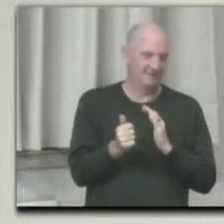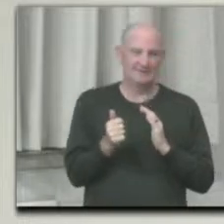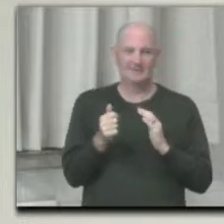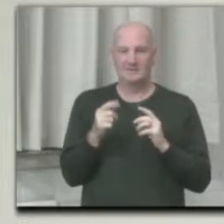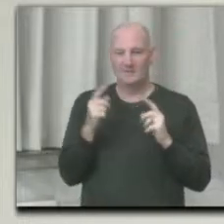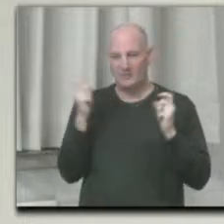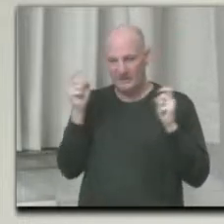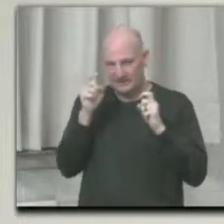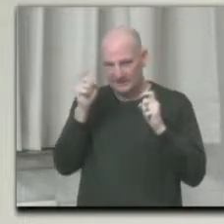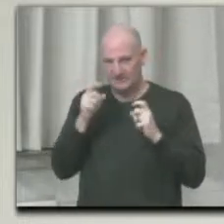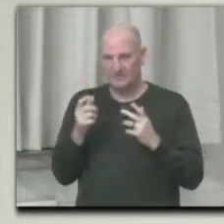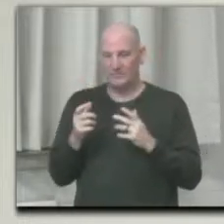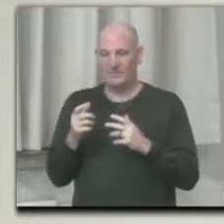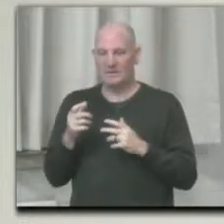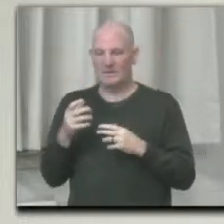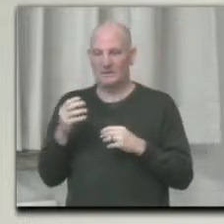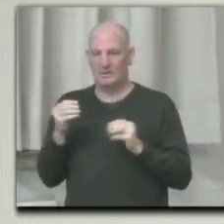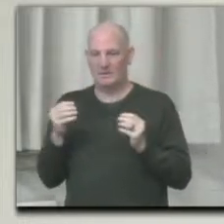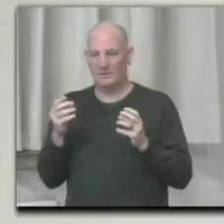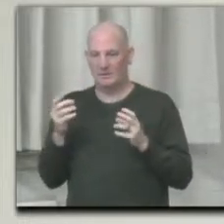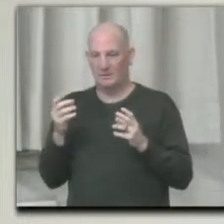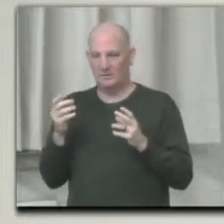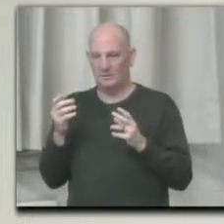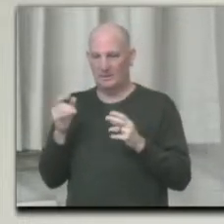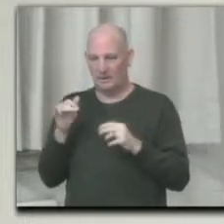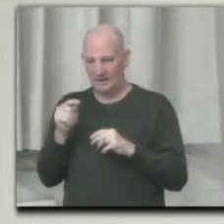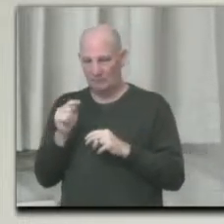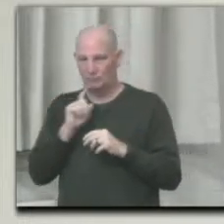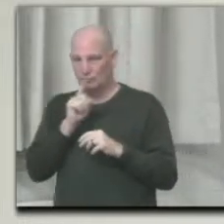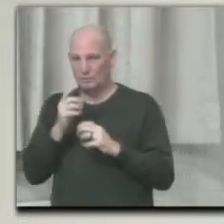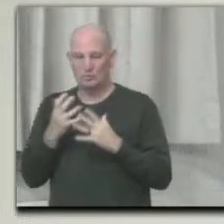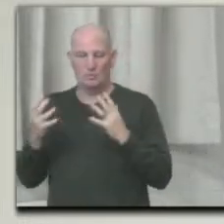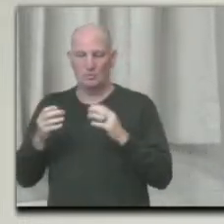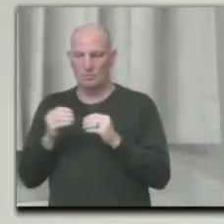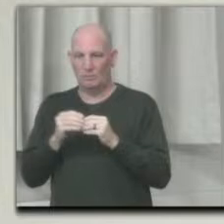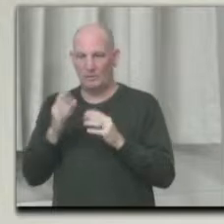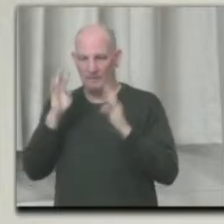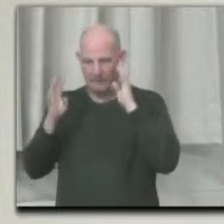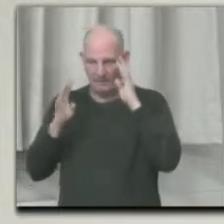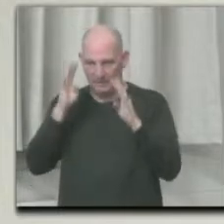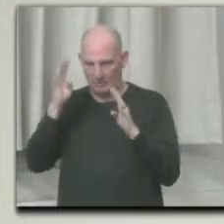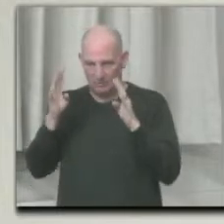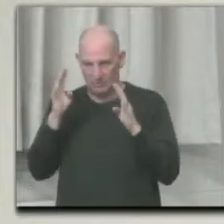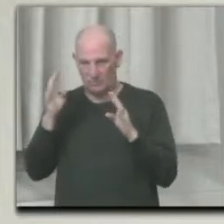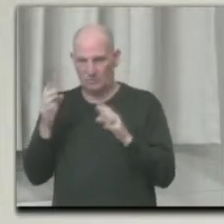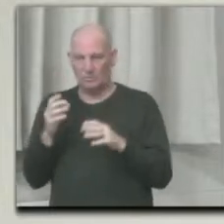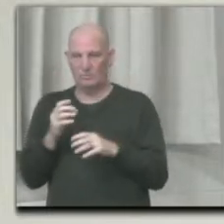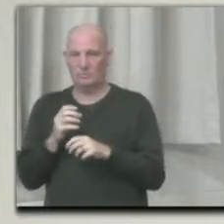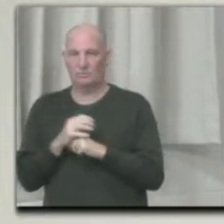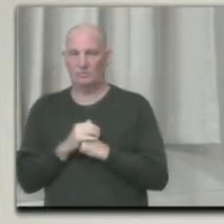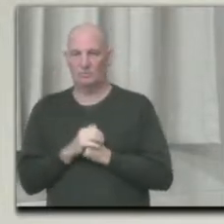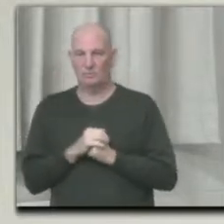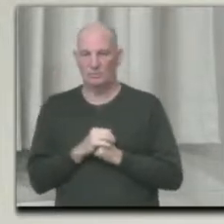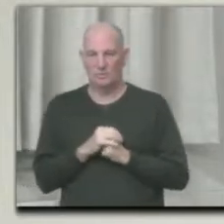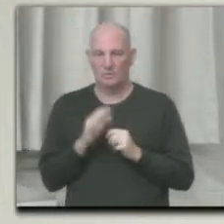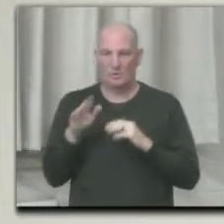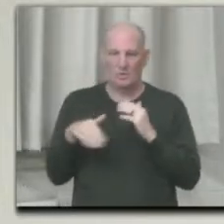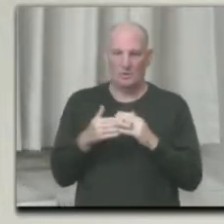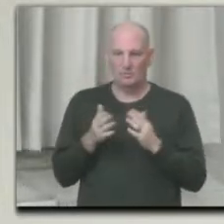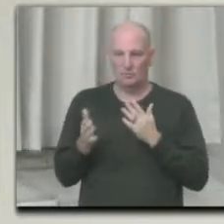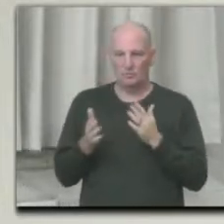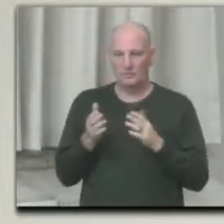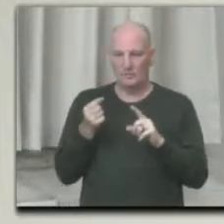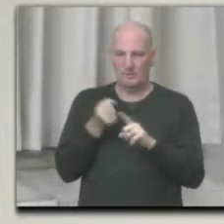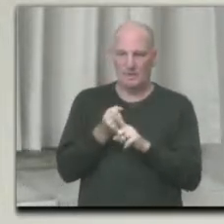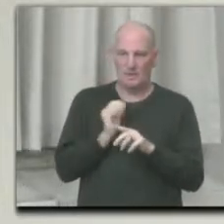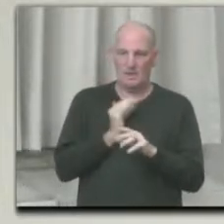wisdom, brilliance, grit, and enterprising gifts. Truly, there is so much room for innovation and the possibility to dream big. All of it is in service of